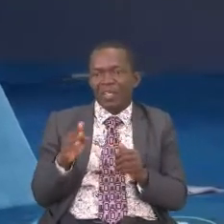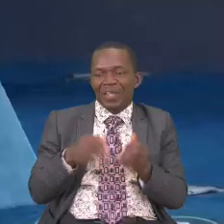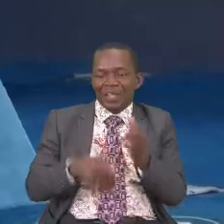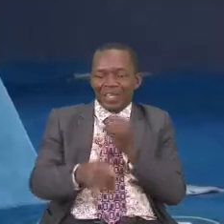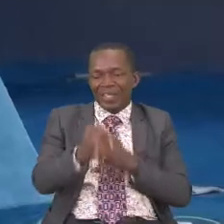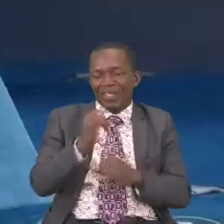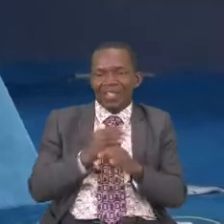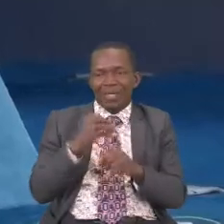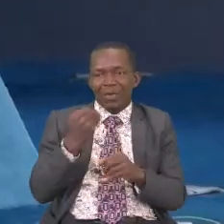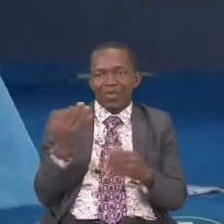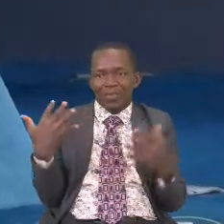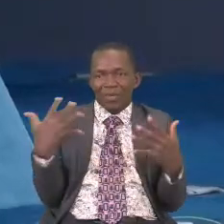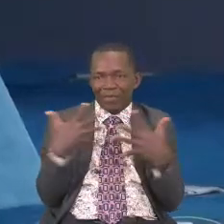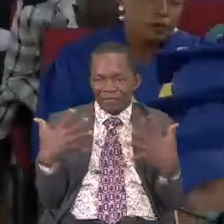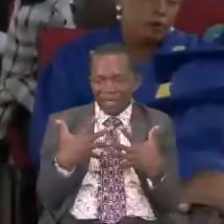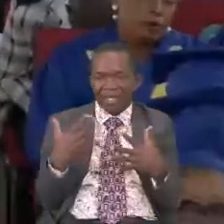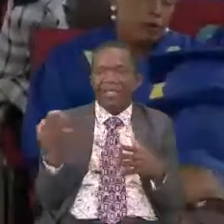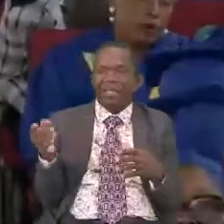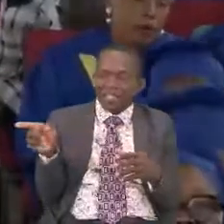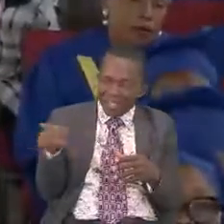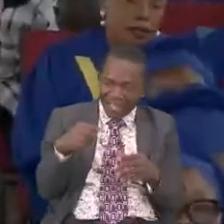them, they will fear you.